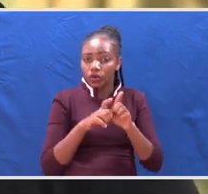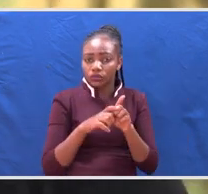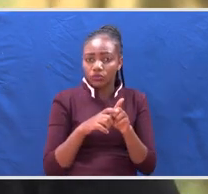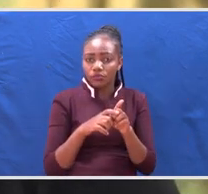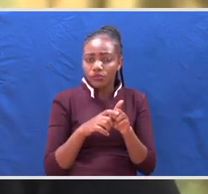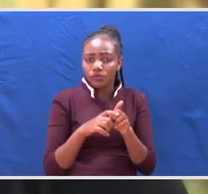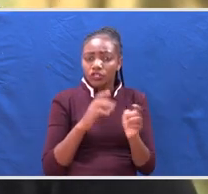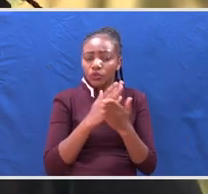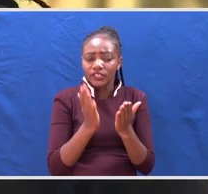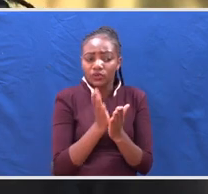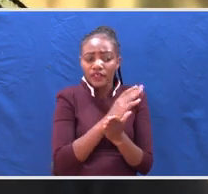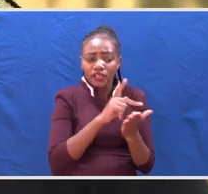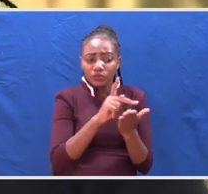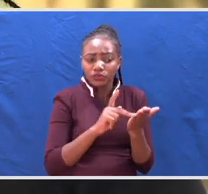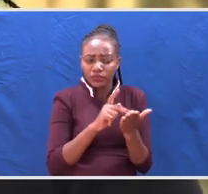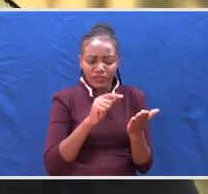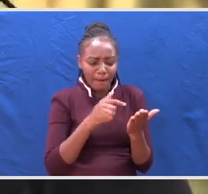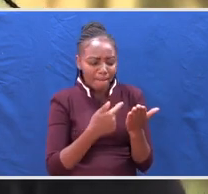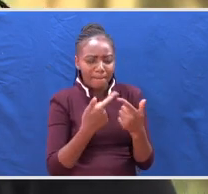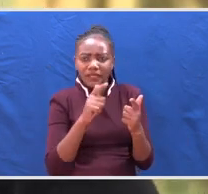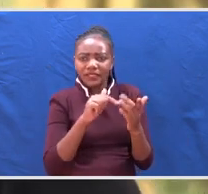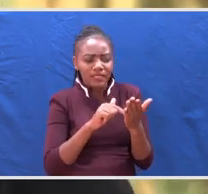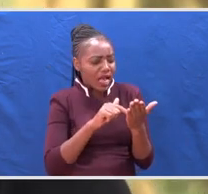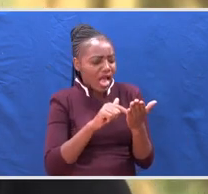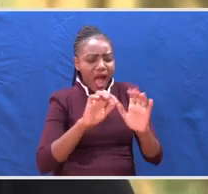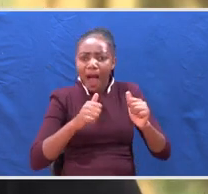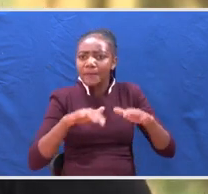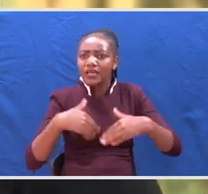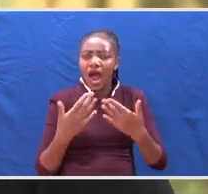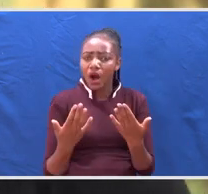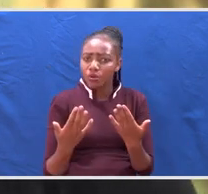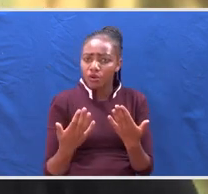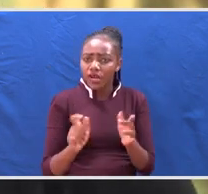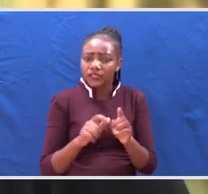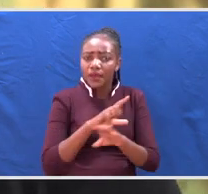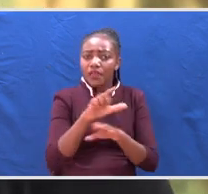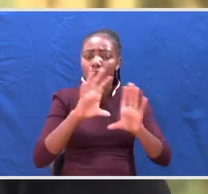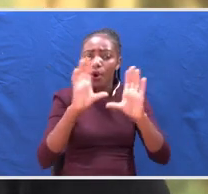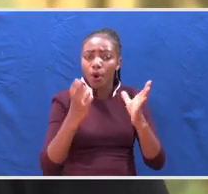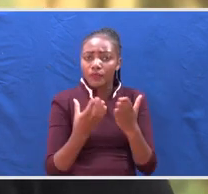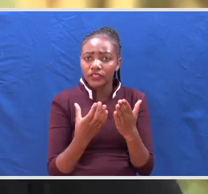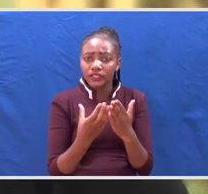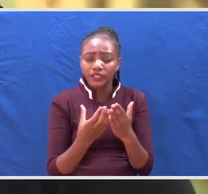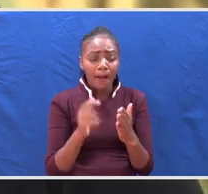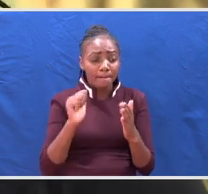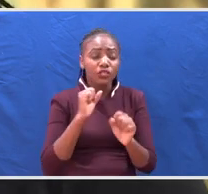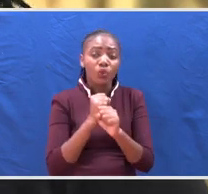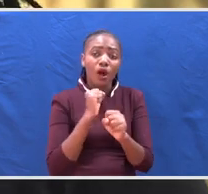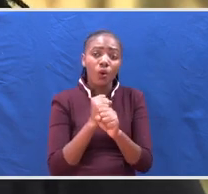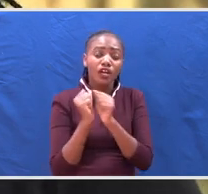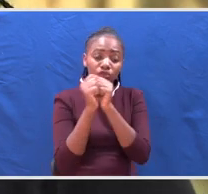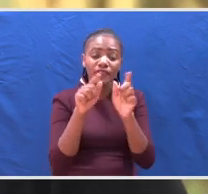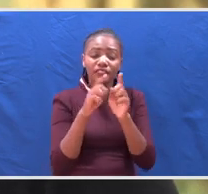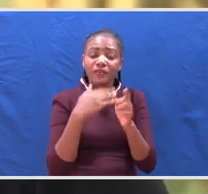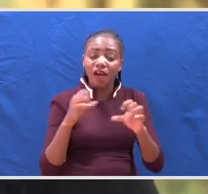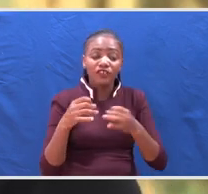poisoning, it's when now the local communities and the conservation sector, they have to collaborate and come up with